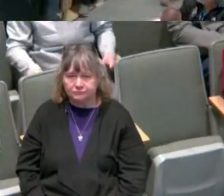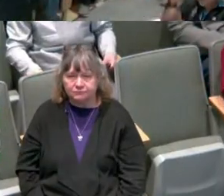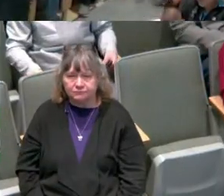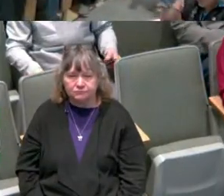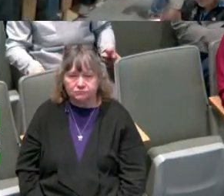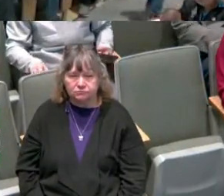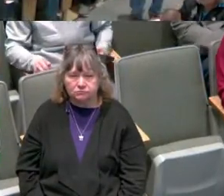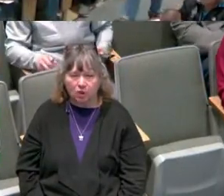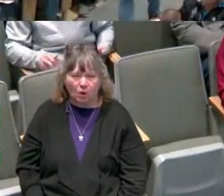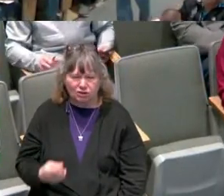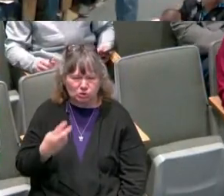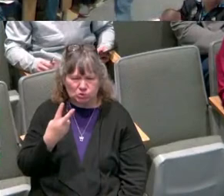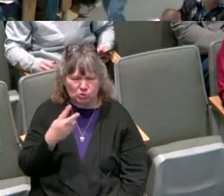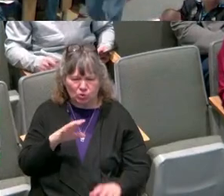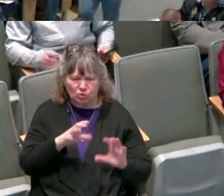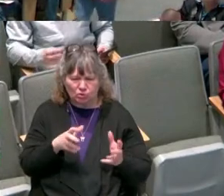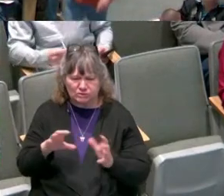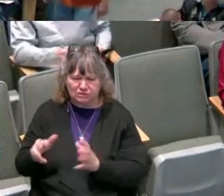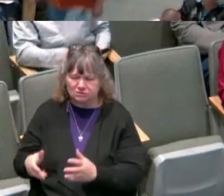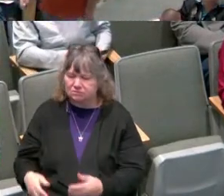or two groups